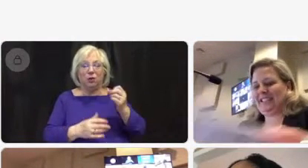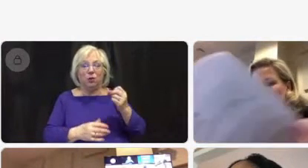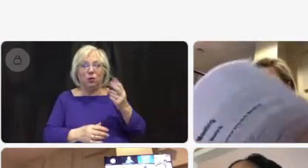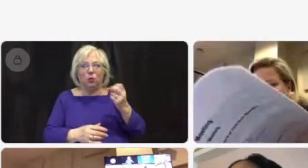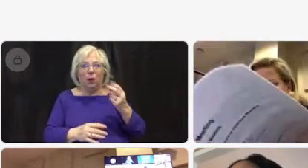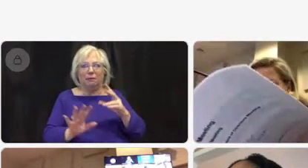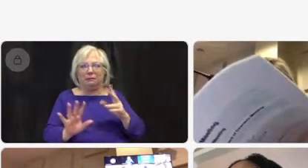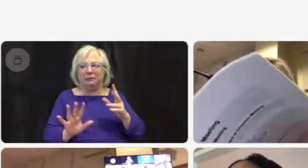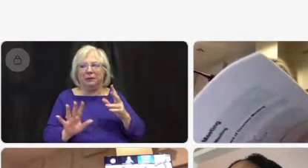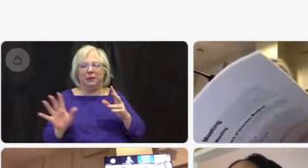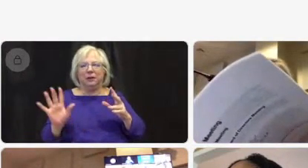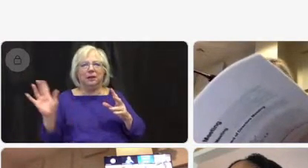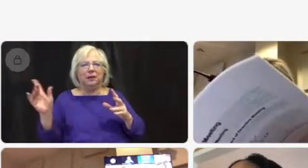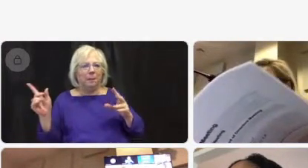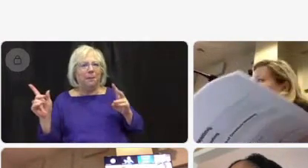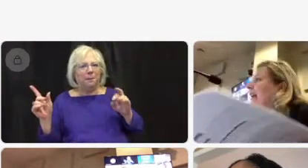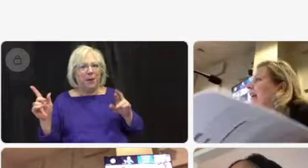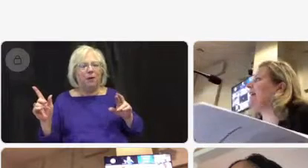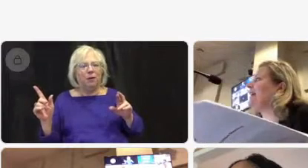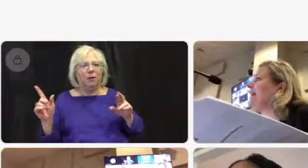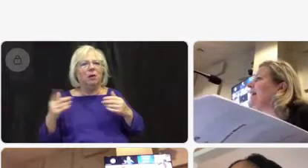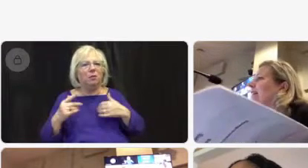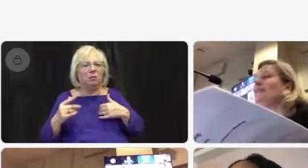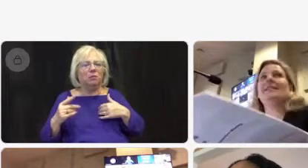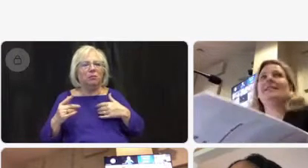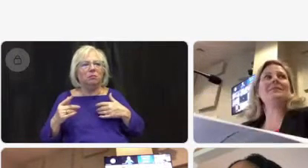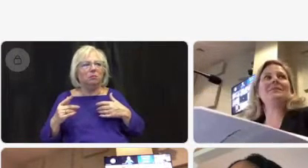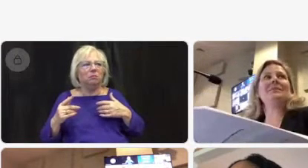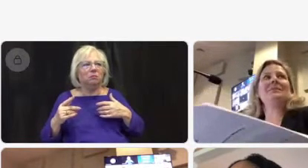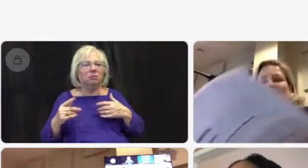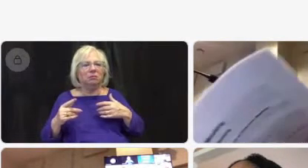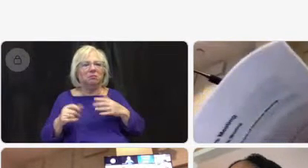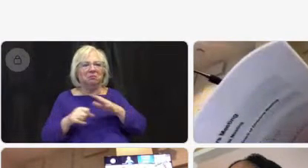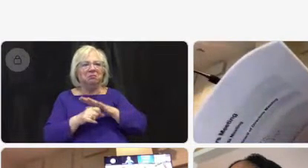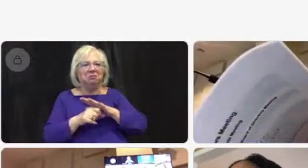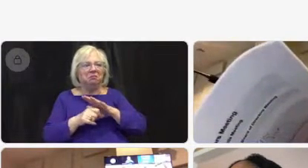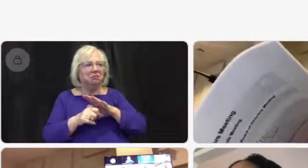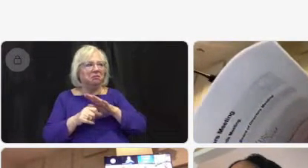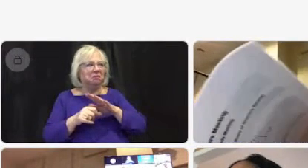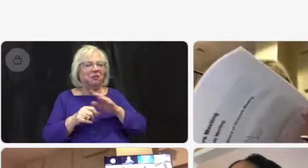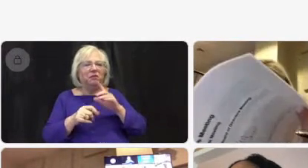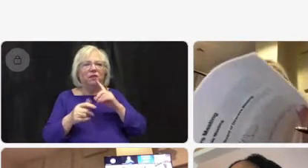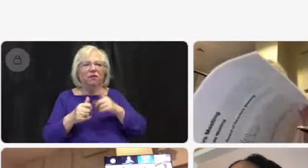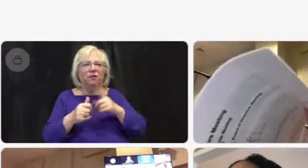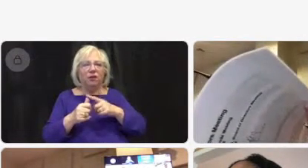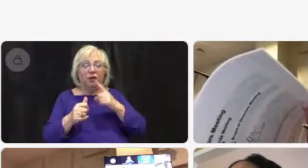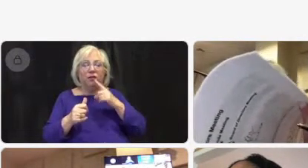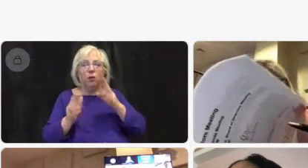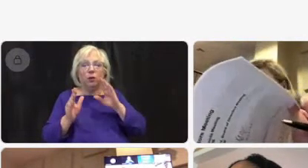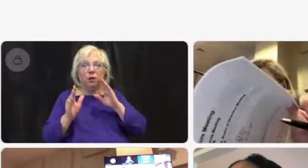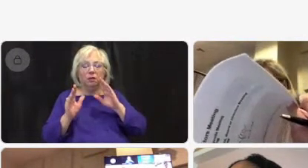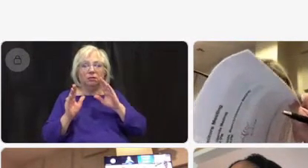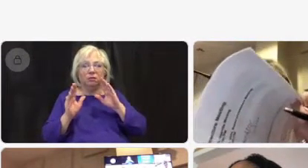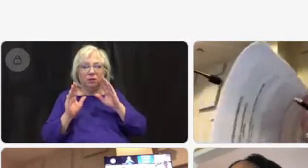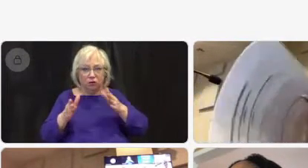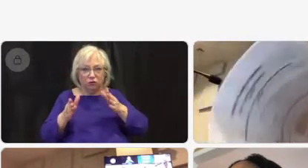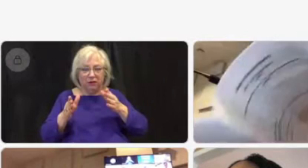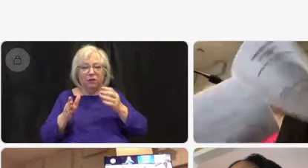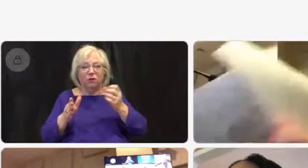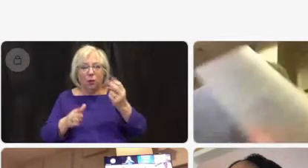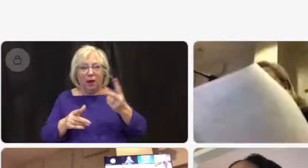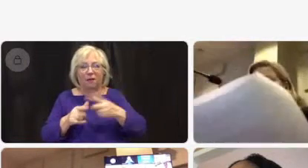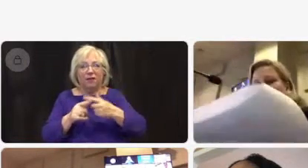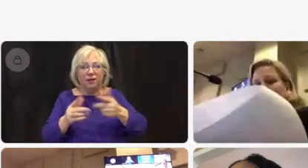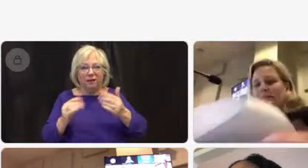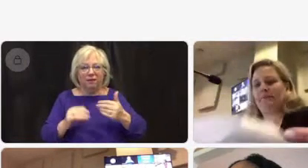want to, We got planning, so okay. you'll address number 12, then 15. Okay, all right, thank you. Thanks,